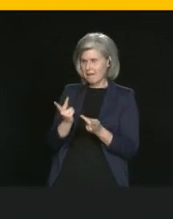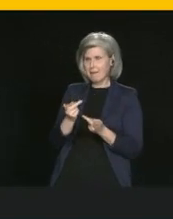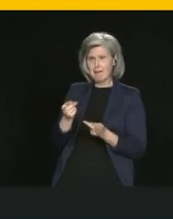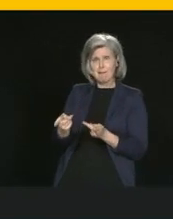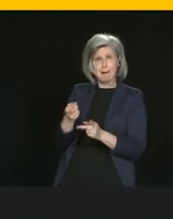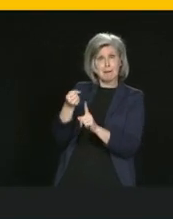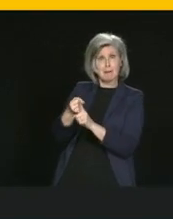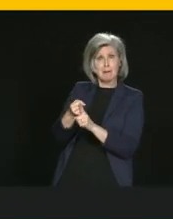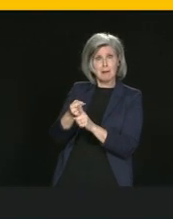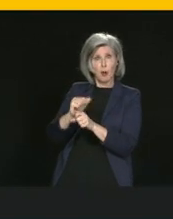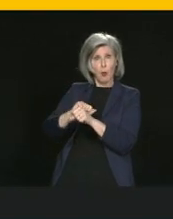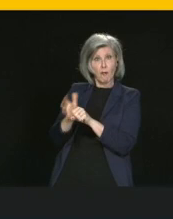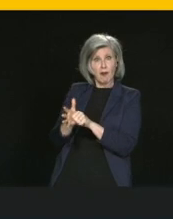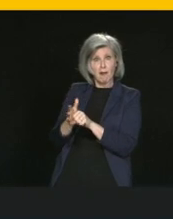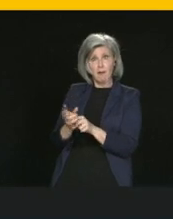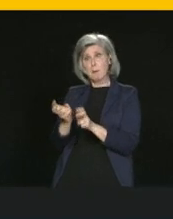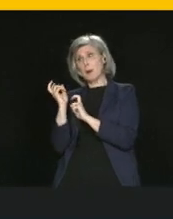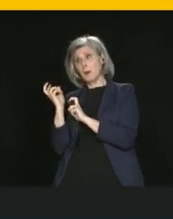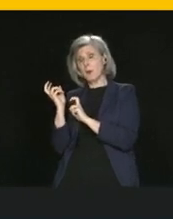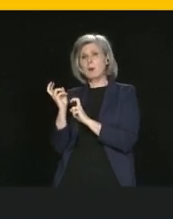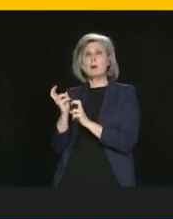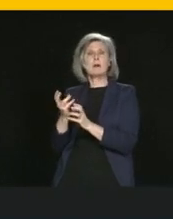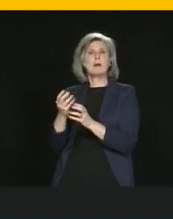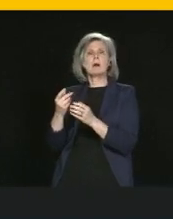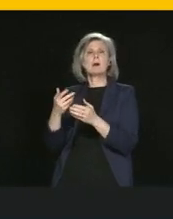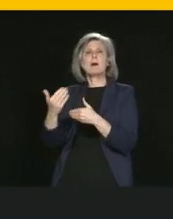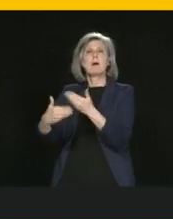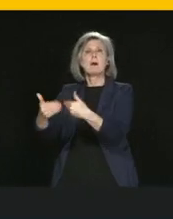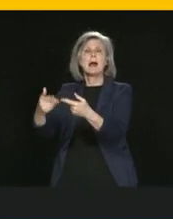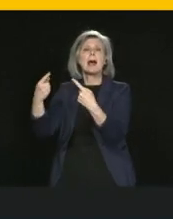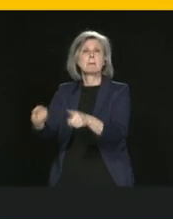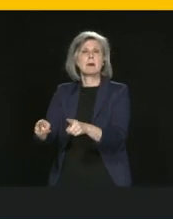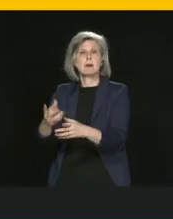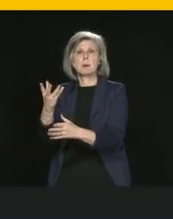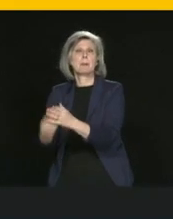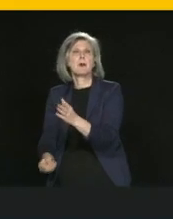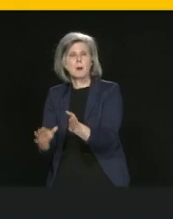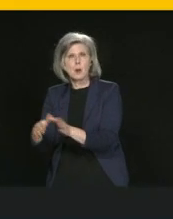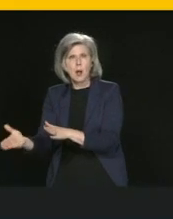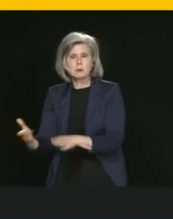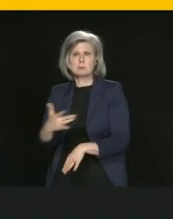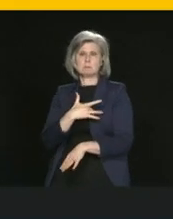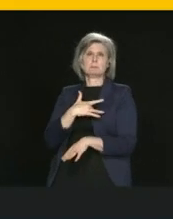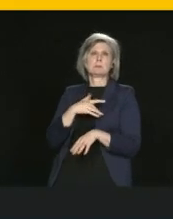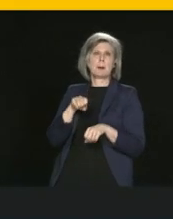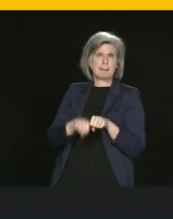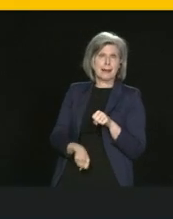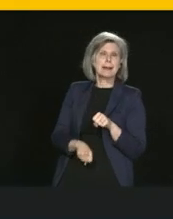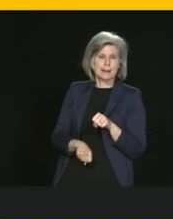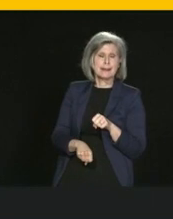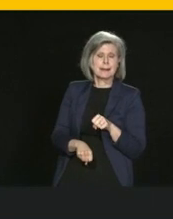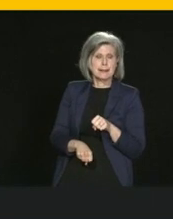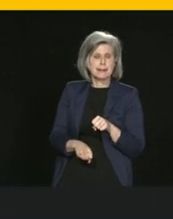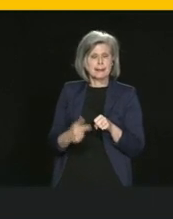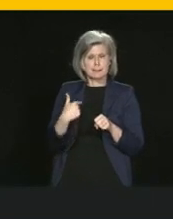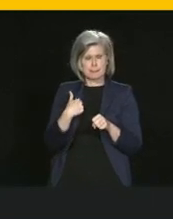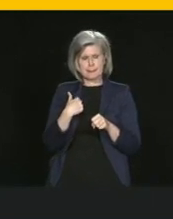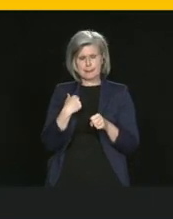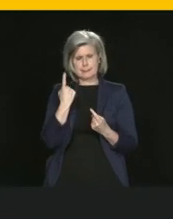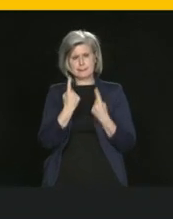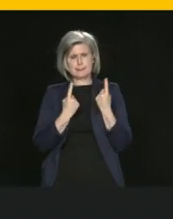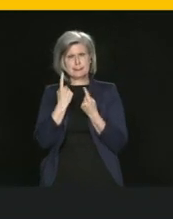COVID-19. As I take a step back to reflect on the human stories behind the numbers today, I want to acknowledge the lives we have